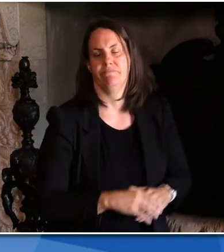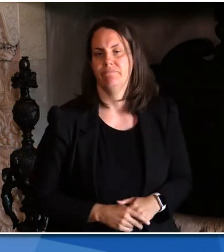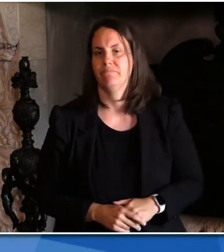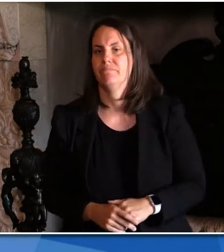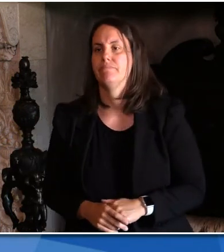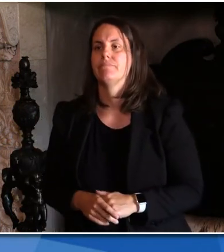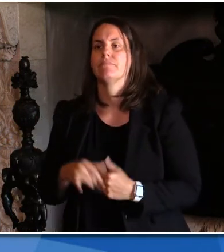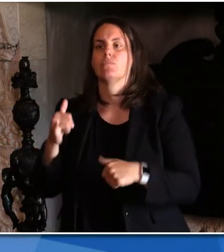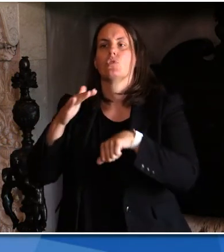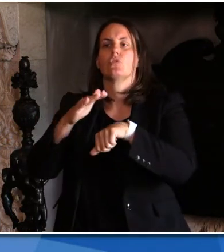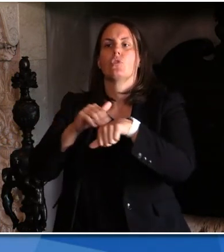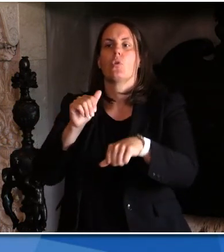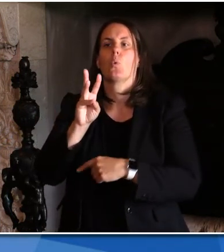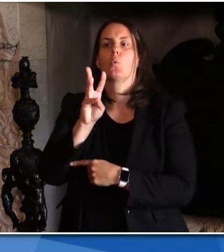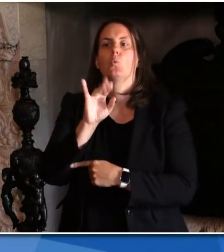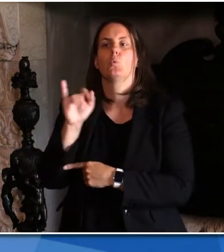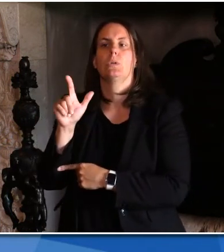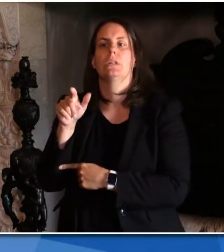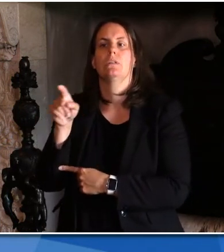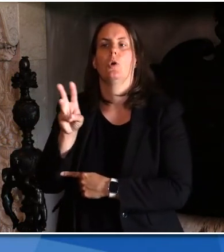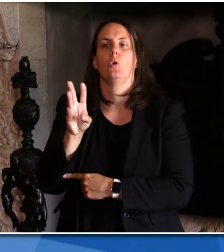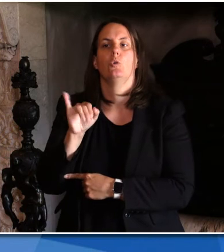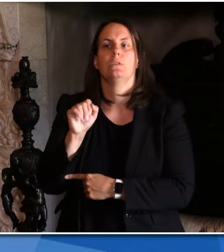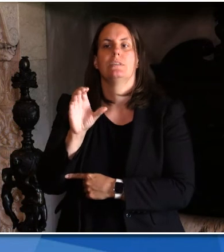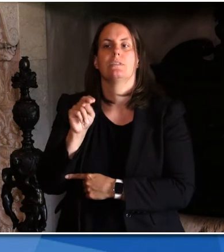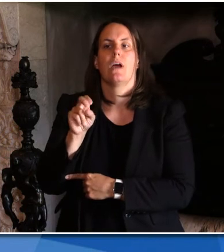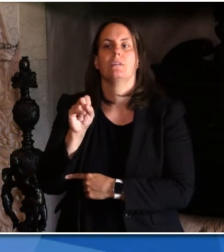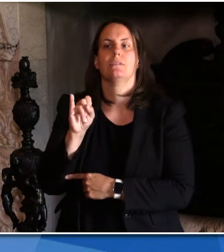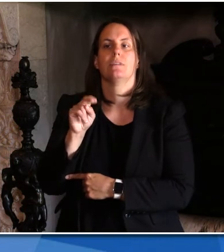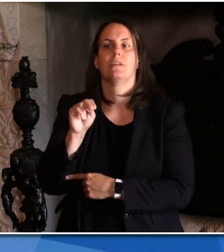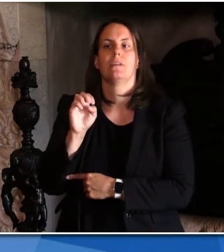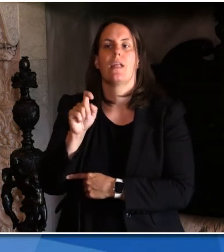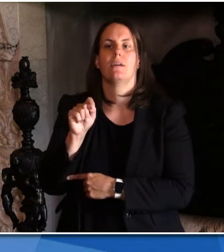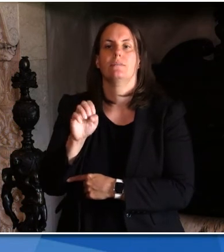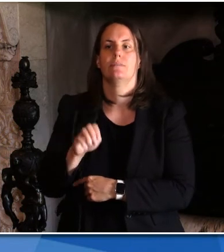Good afternoon. I am also interested in testing demand.